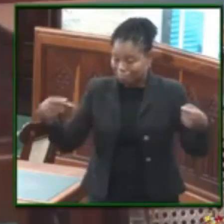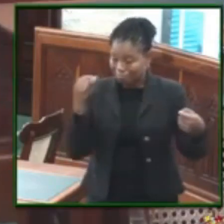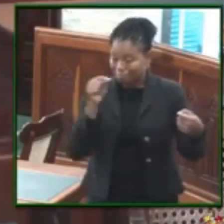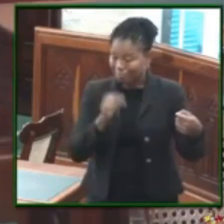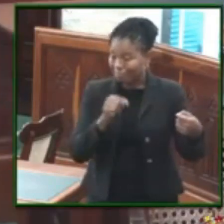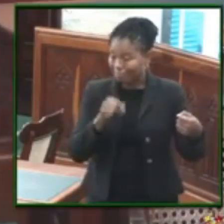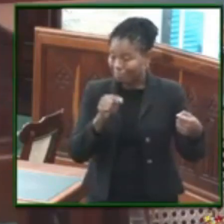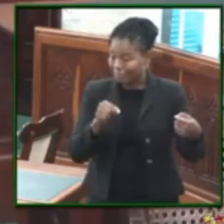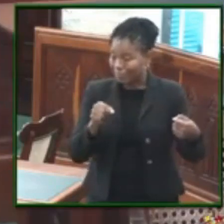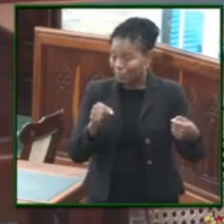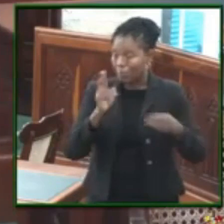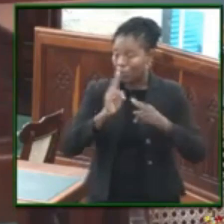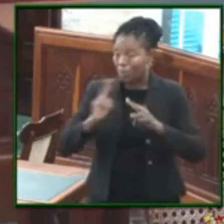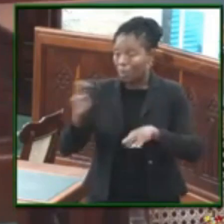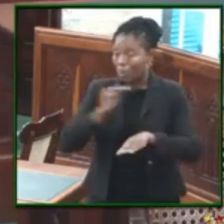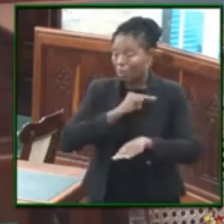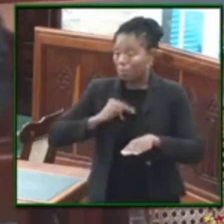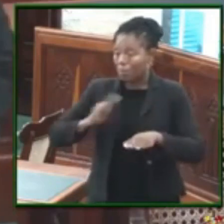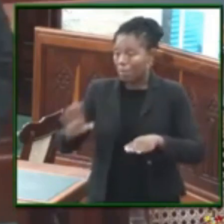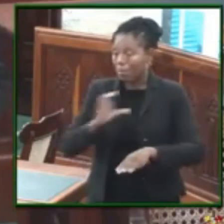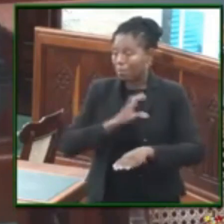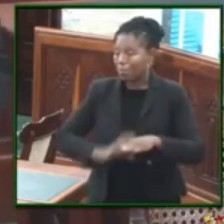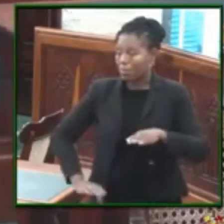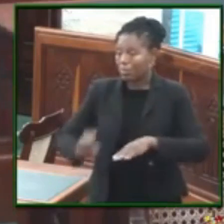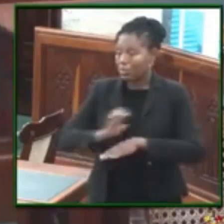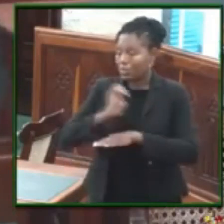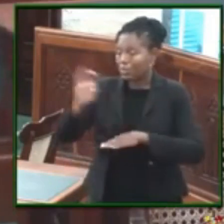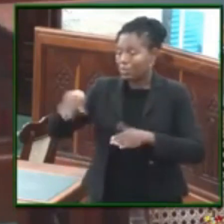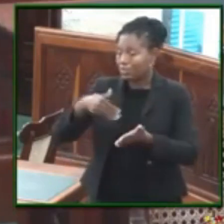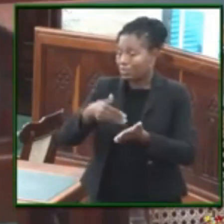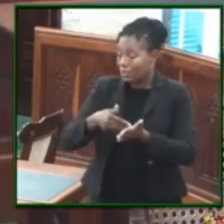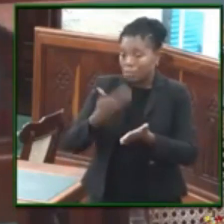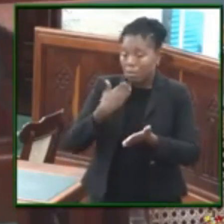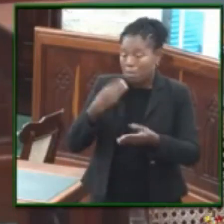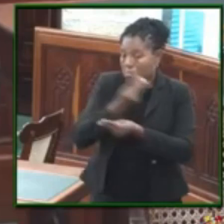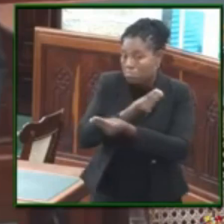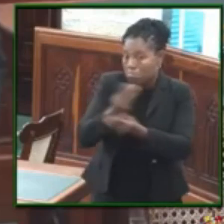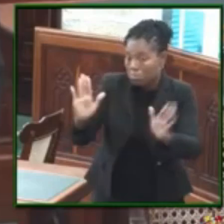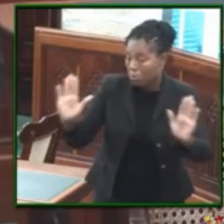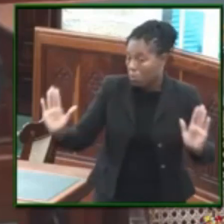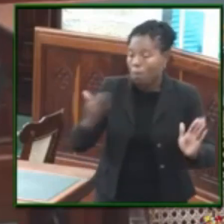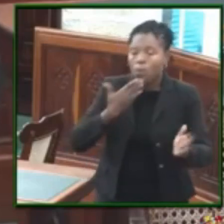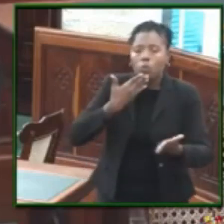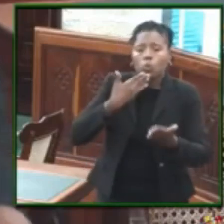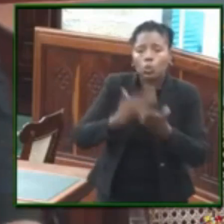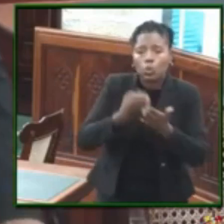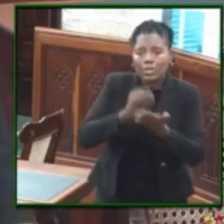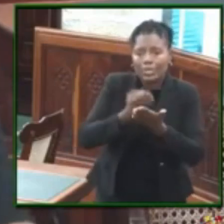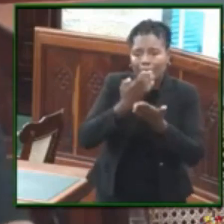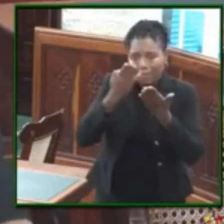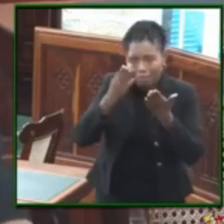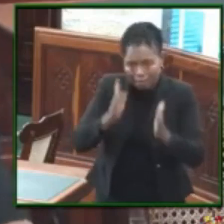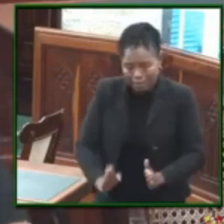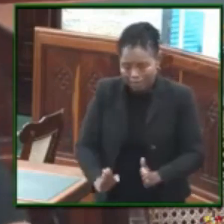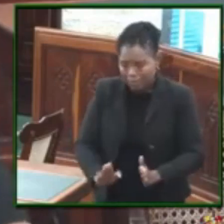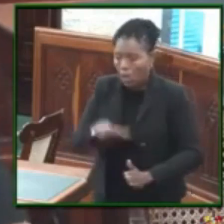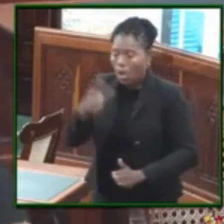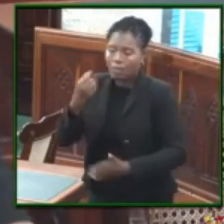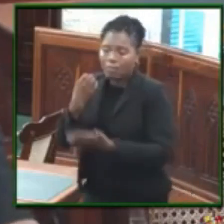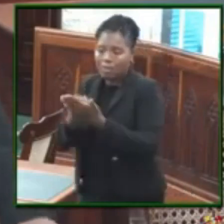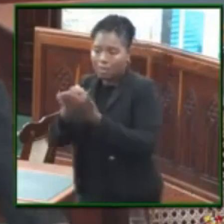for Christchurch East Central, except that I will not share it because good economists read other good economists. And I am